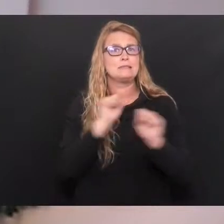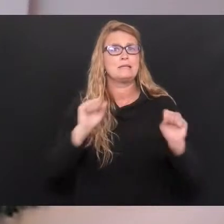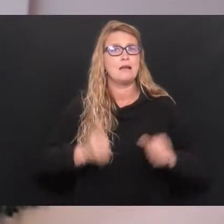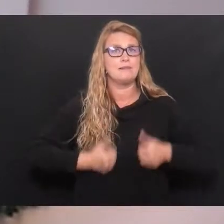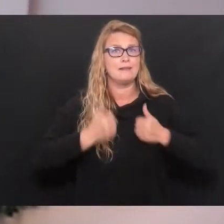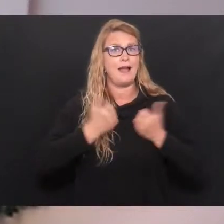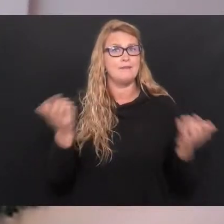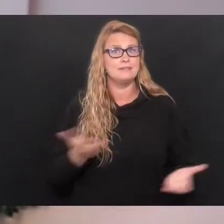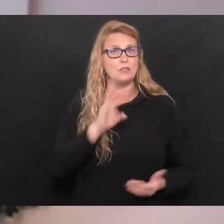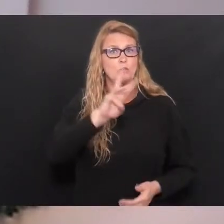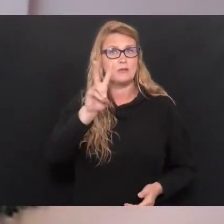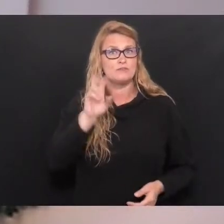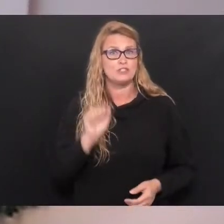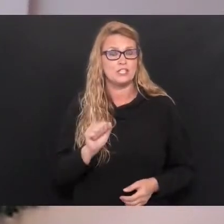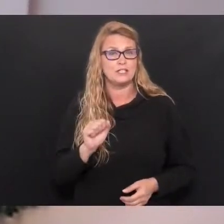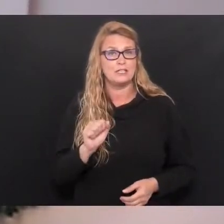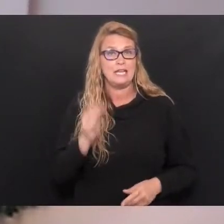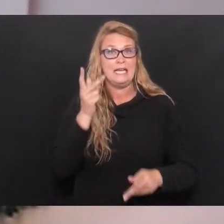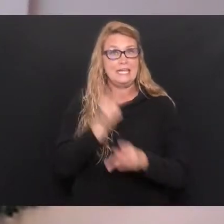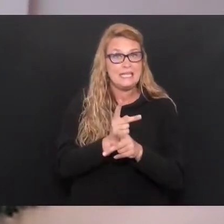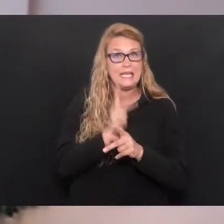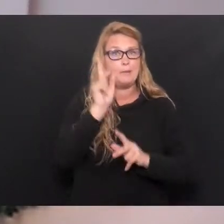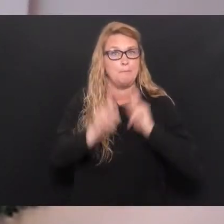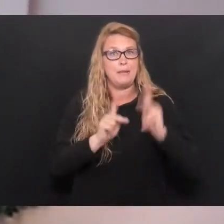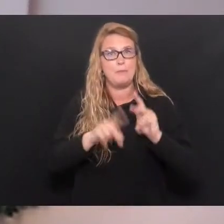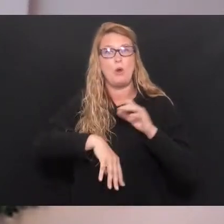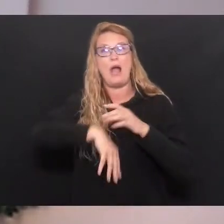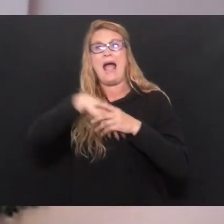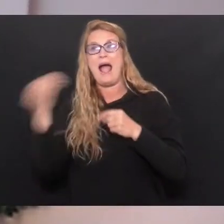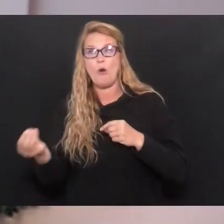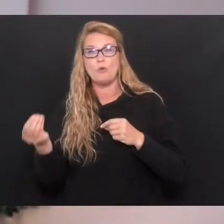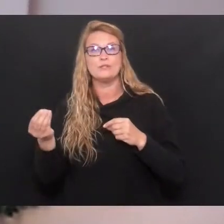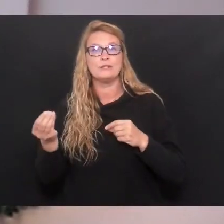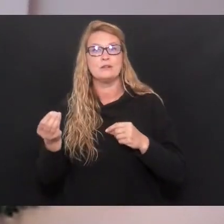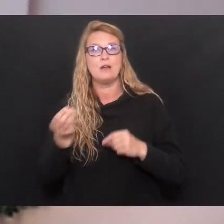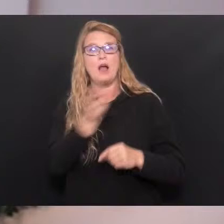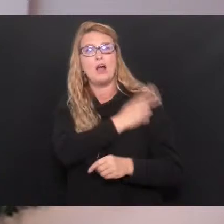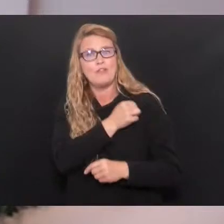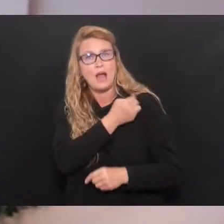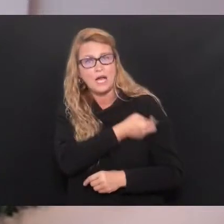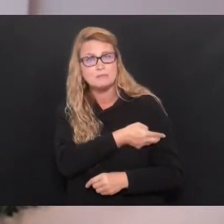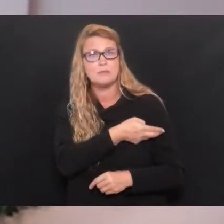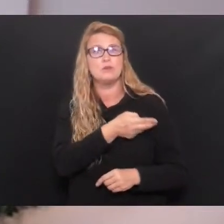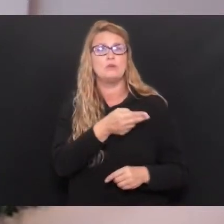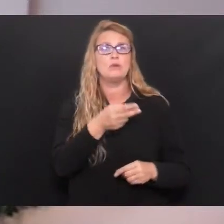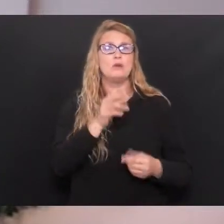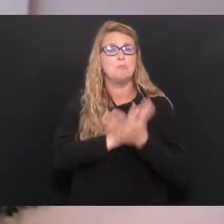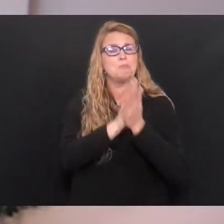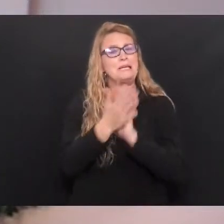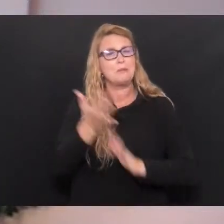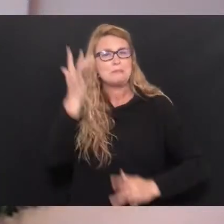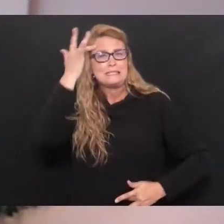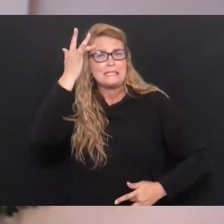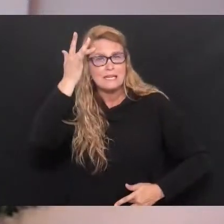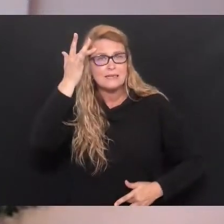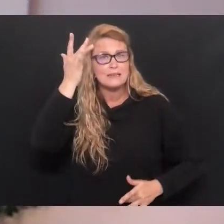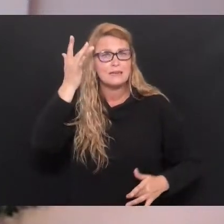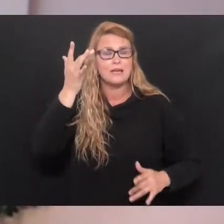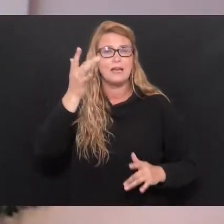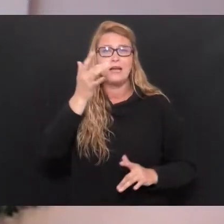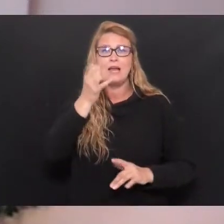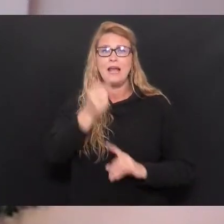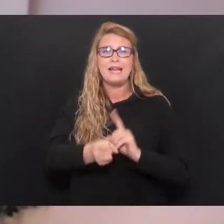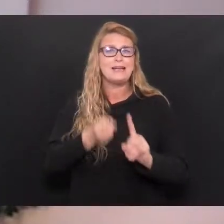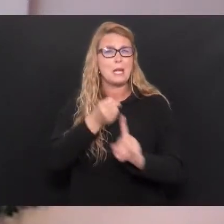protect our people, keep people out of the hospitals, keep people from getting chronic illness where it's affecting them from their